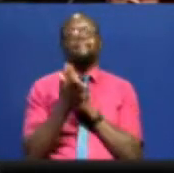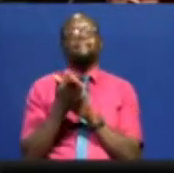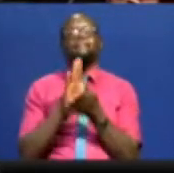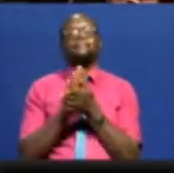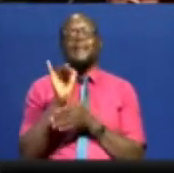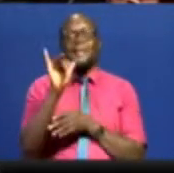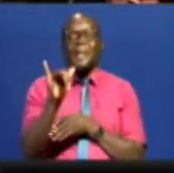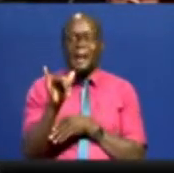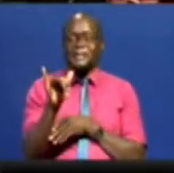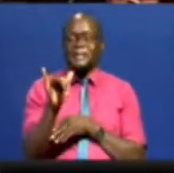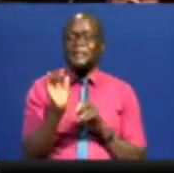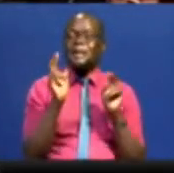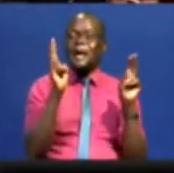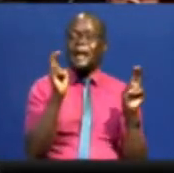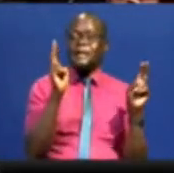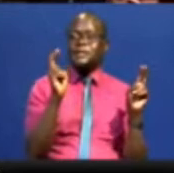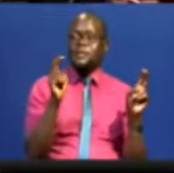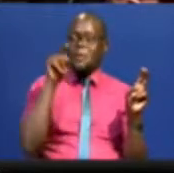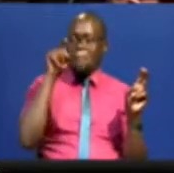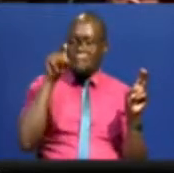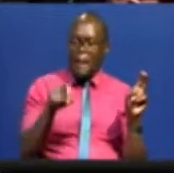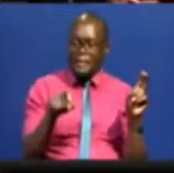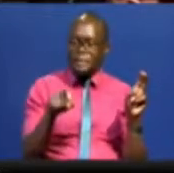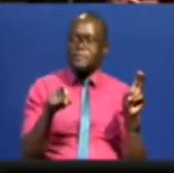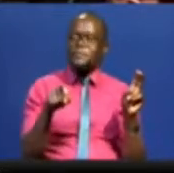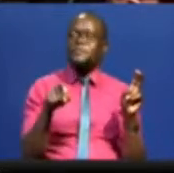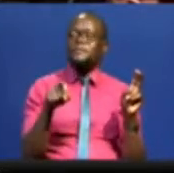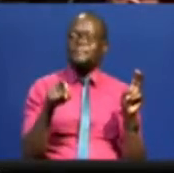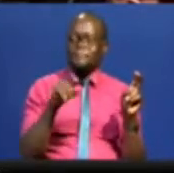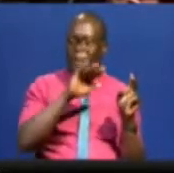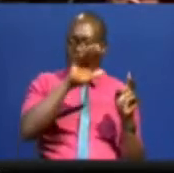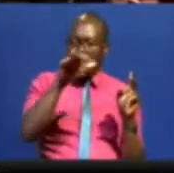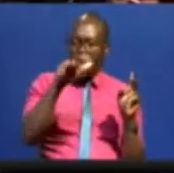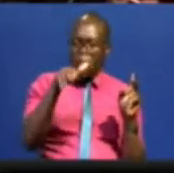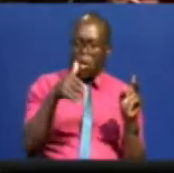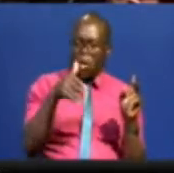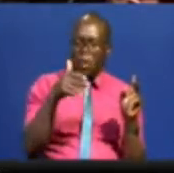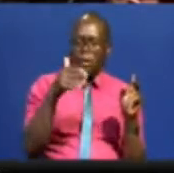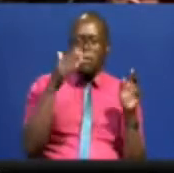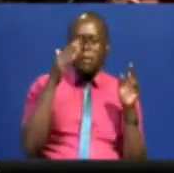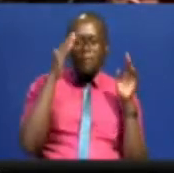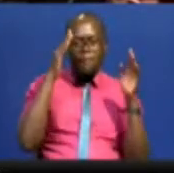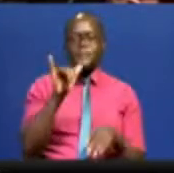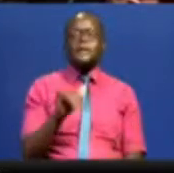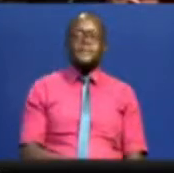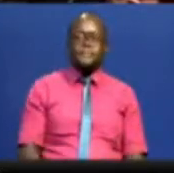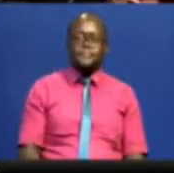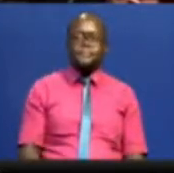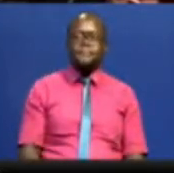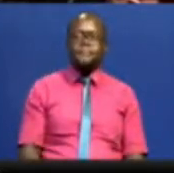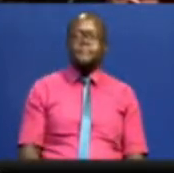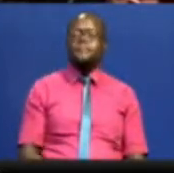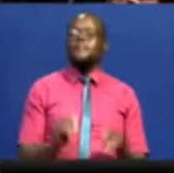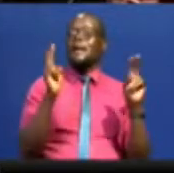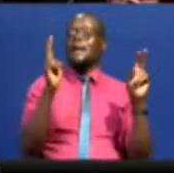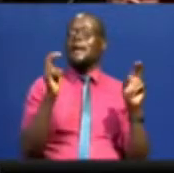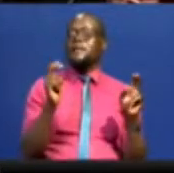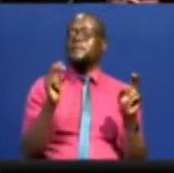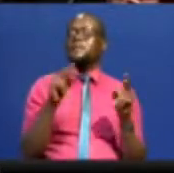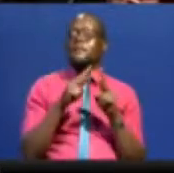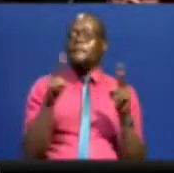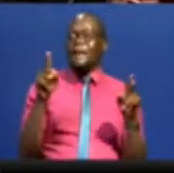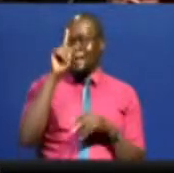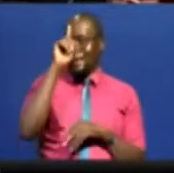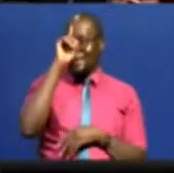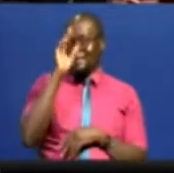That is an issue that should capture the attention of the whole nation. It's an issue that is so